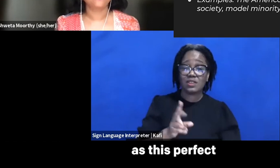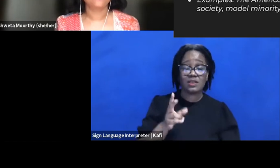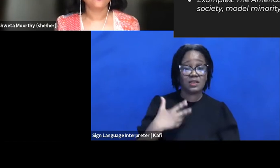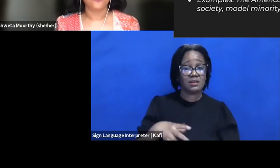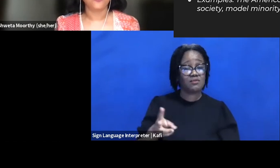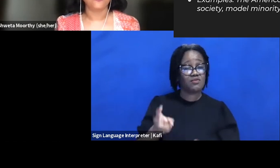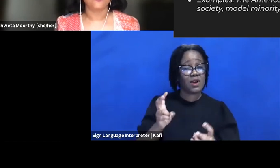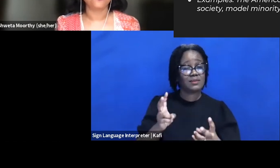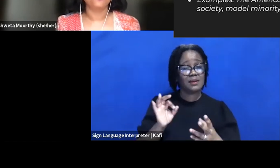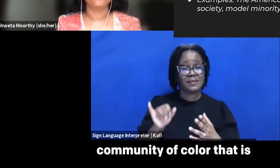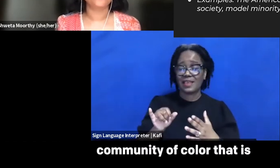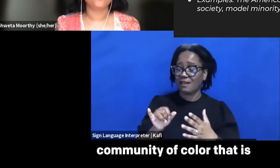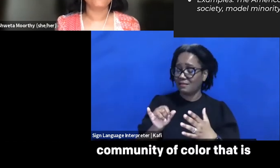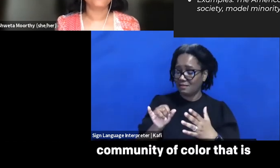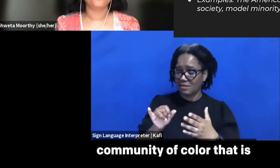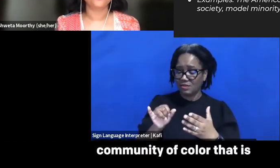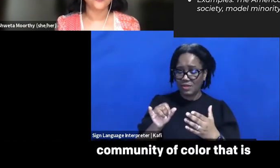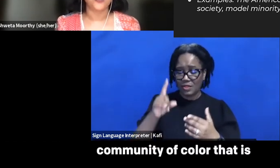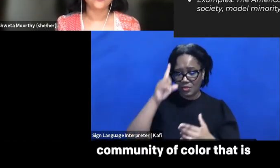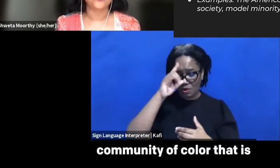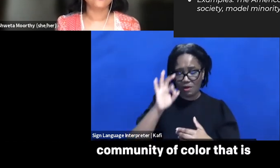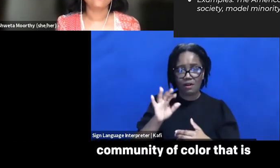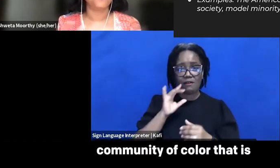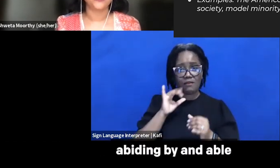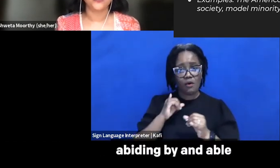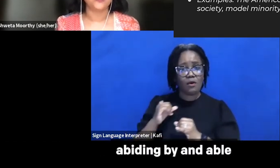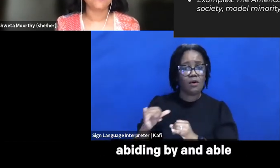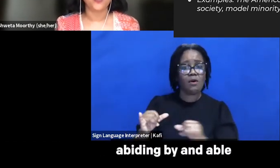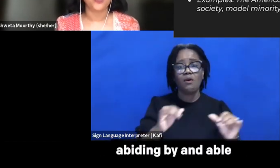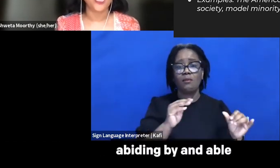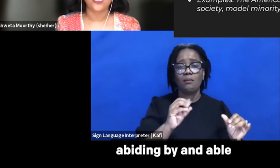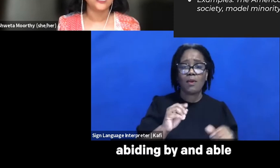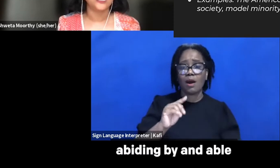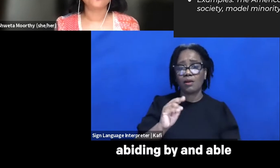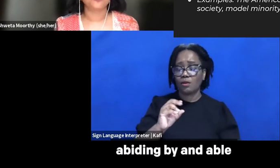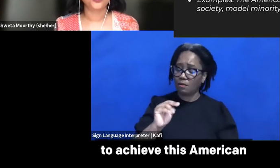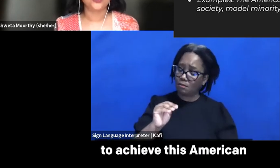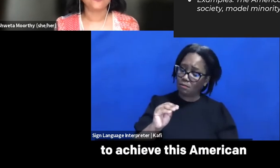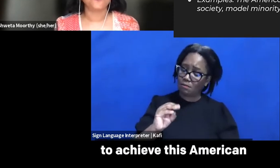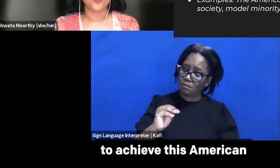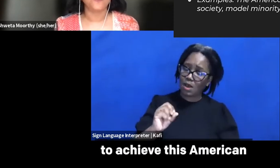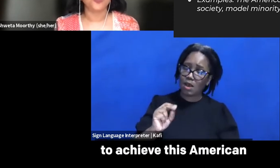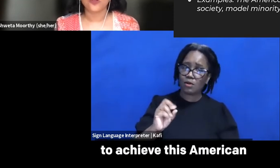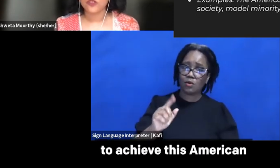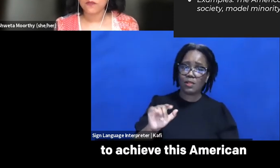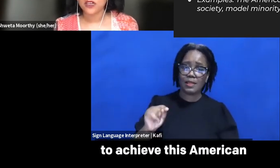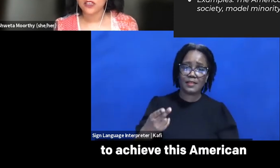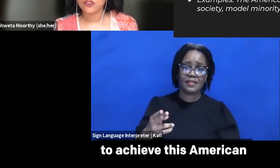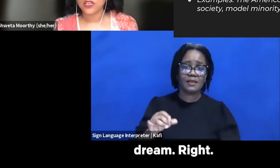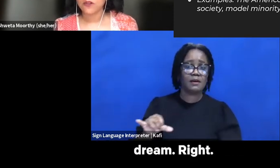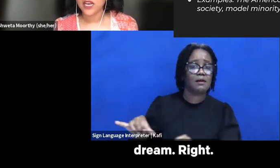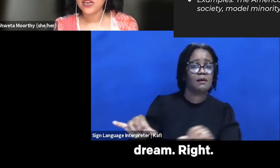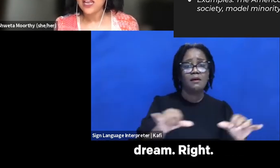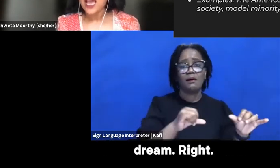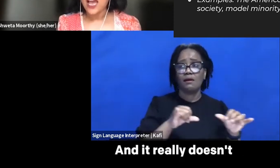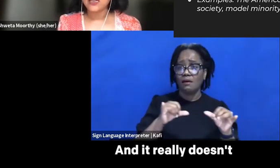perfect community of color that is abiding by and able to achieve this American